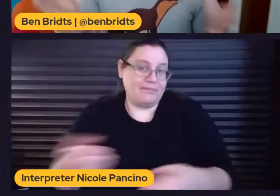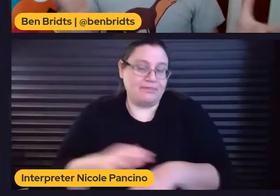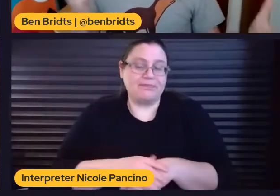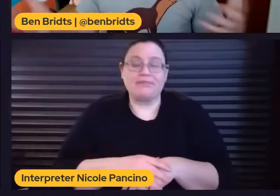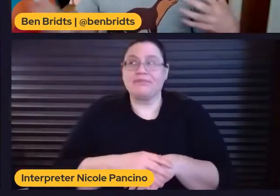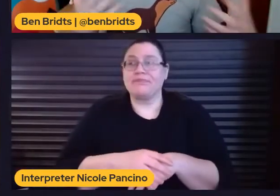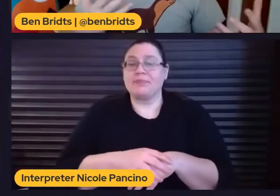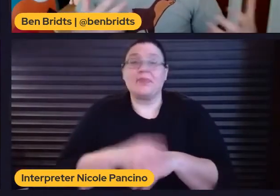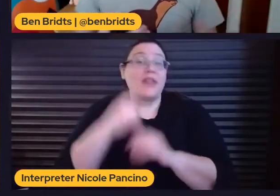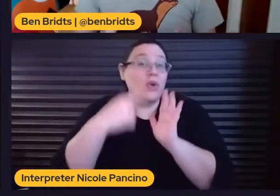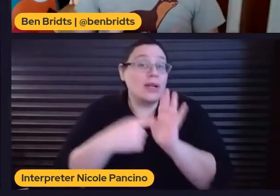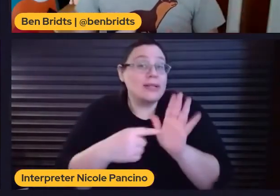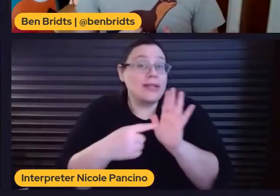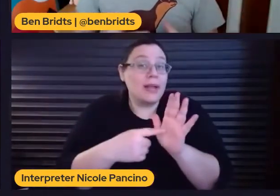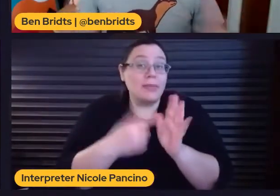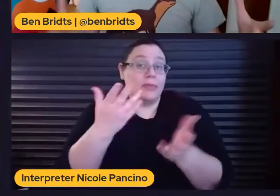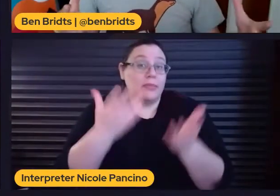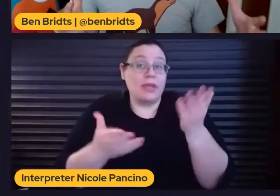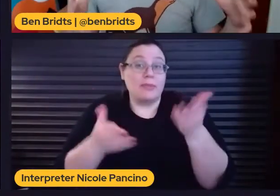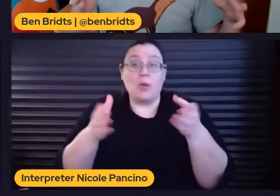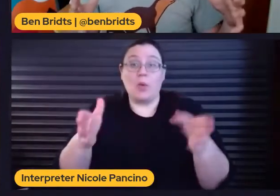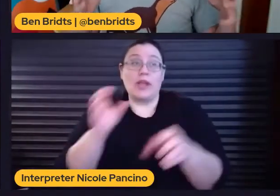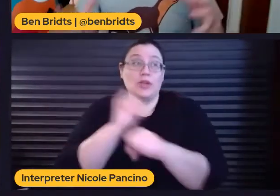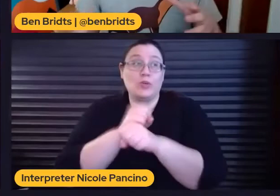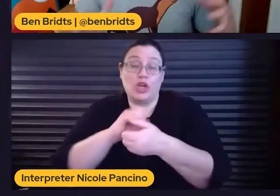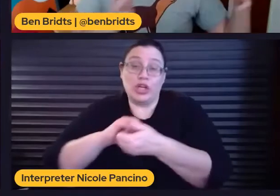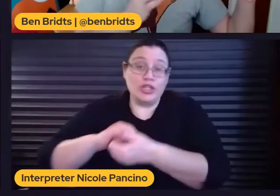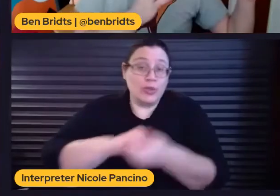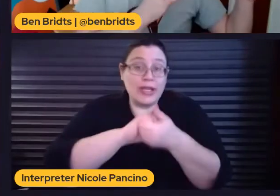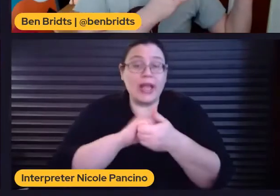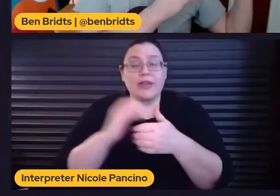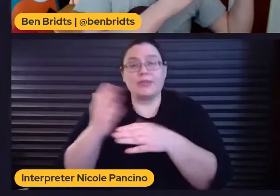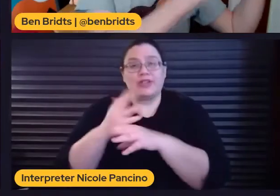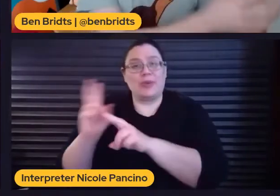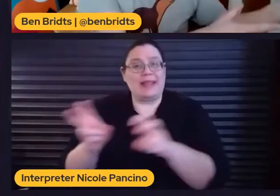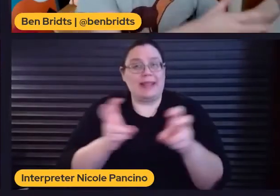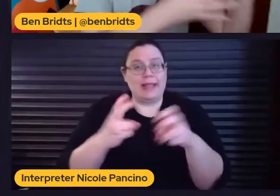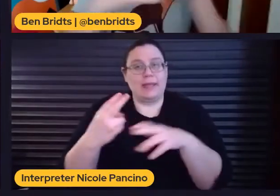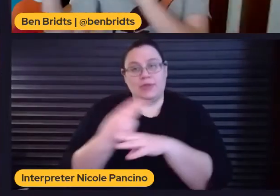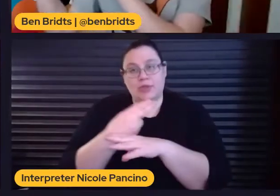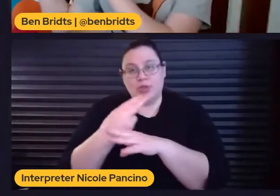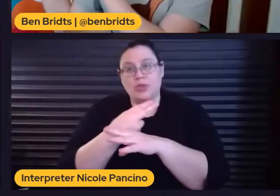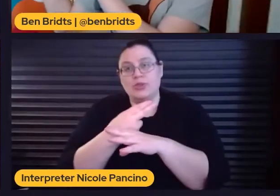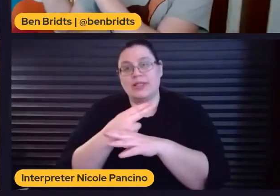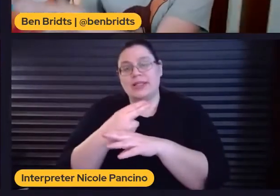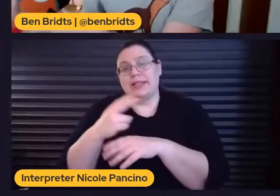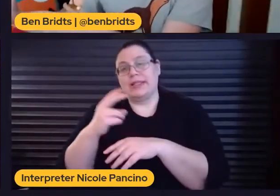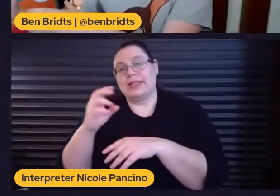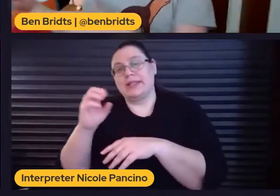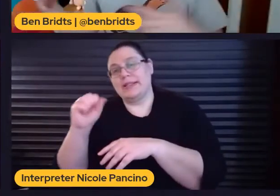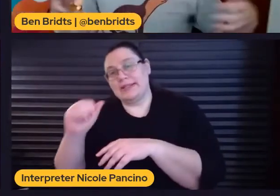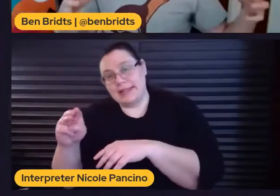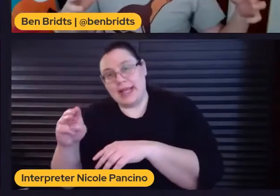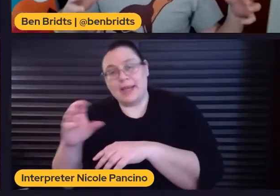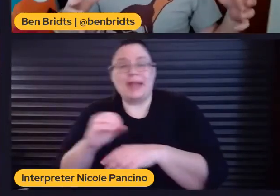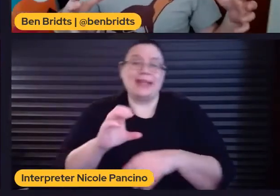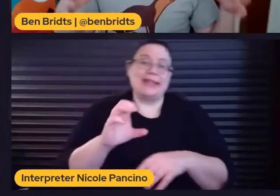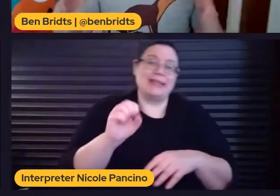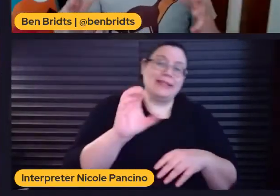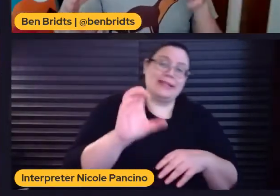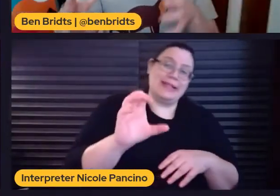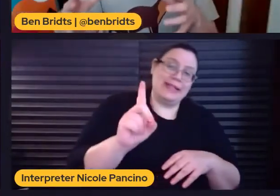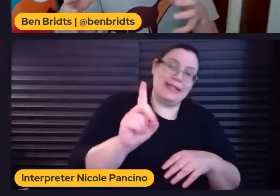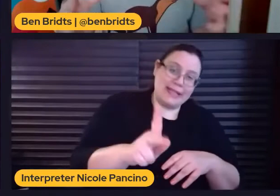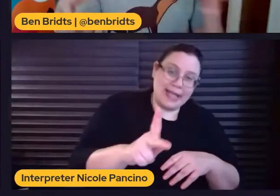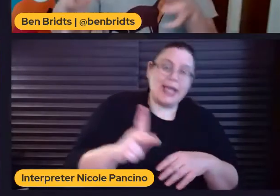For example, that might be also a way to work together between teams using SAM and teams using CDK, is that you can create